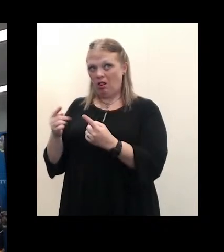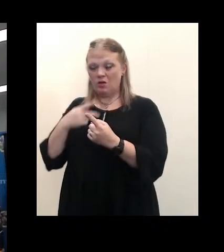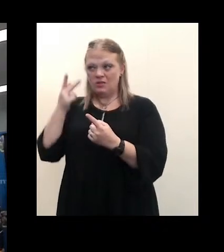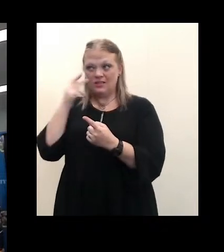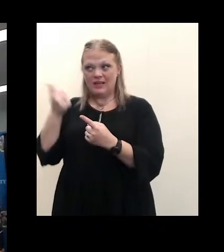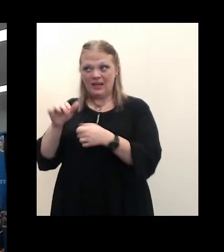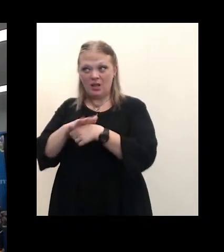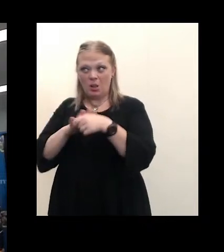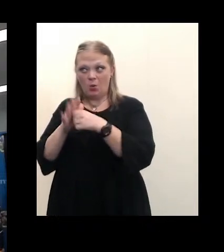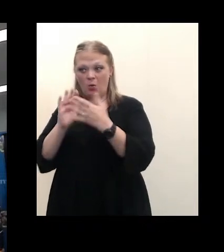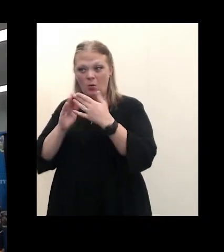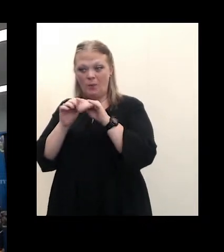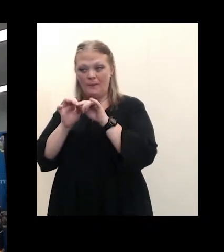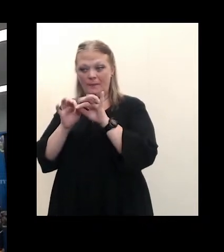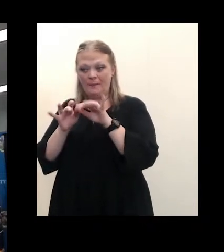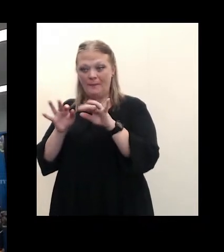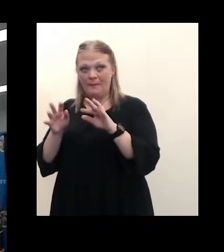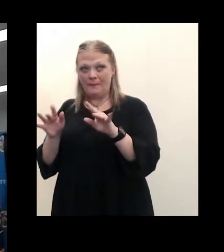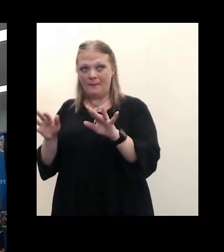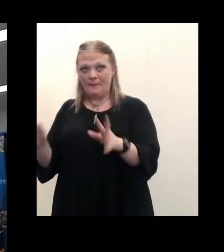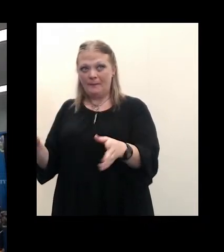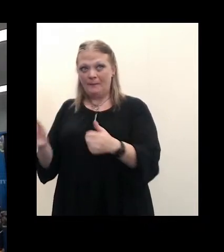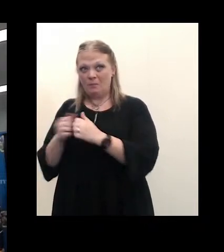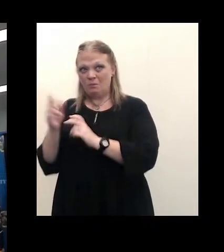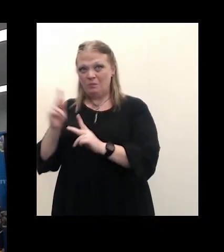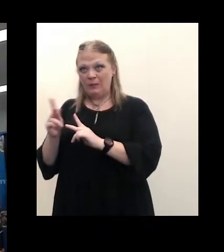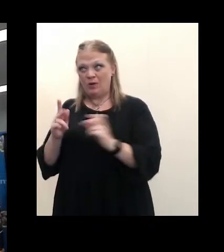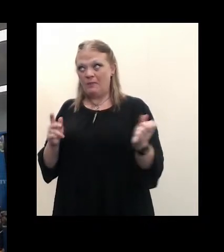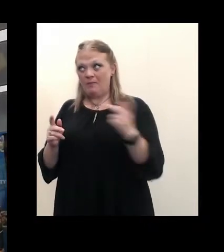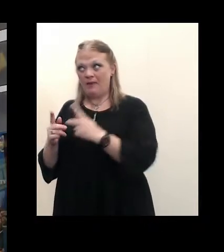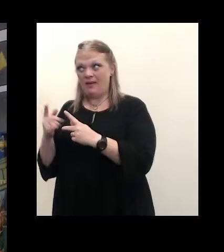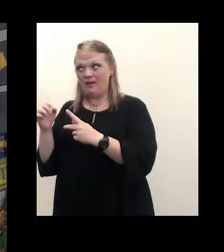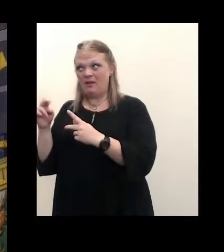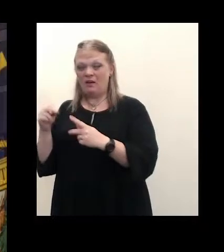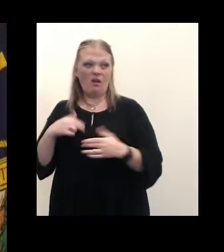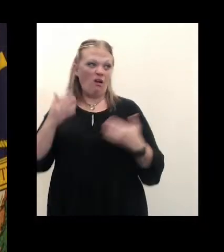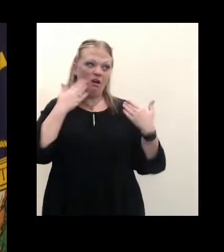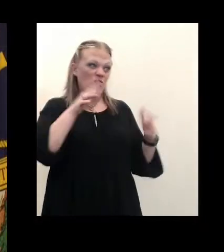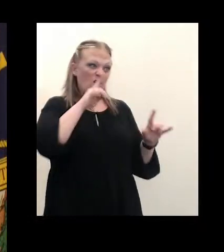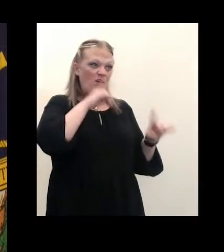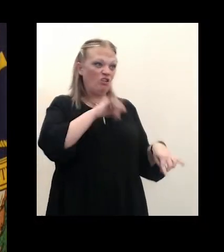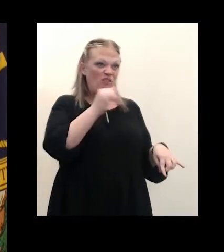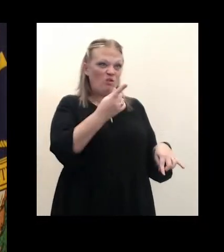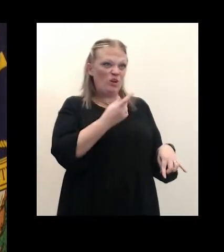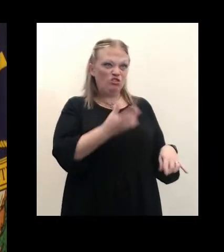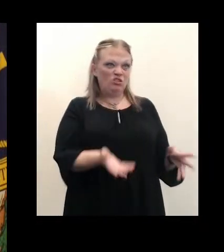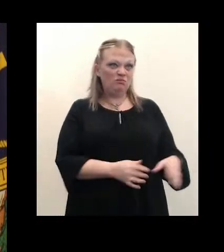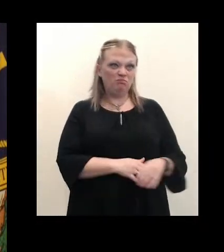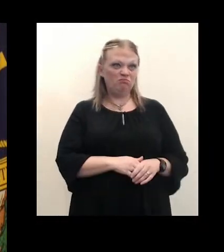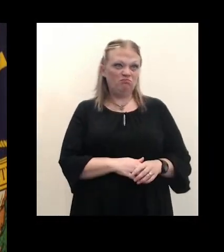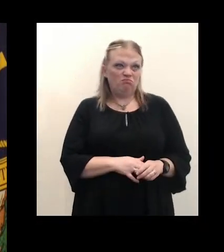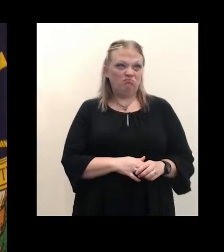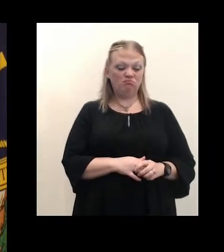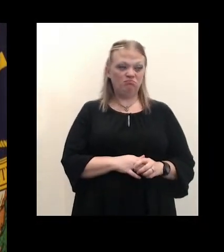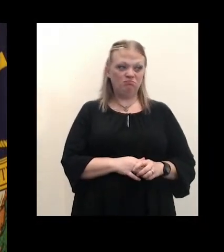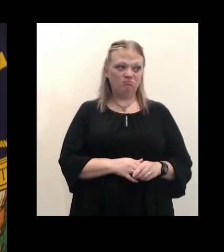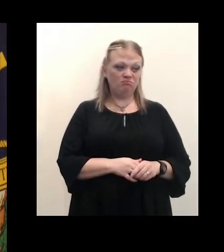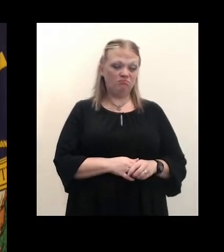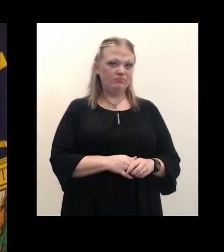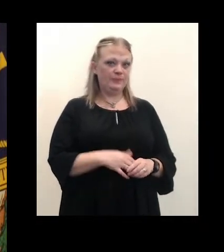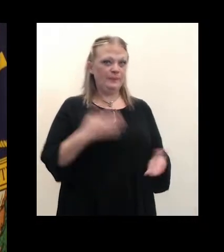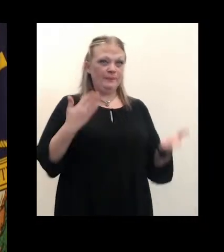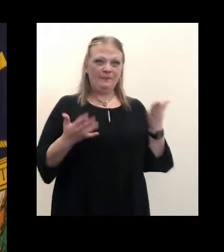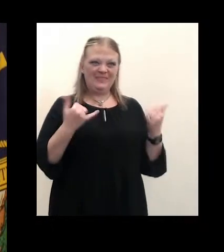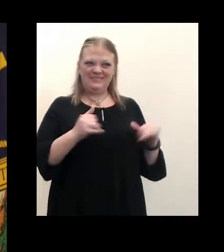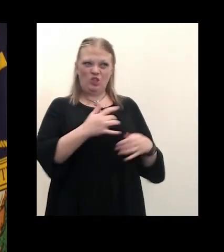community spread with fans returning back? I don't know the answer to that question. Do you? It may be still a little